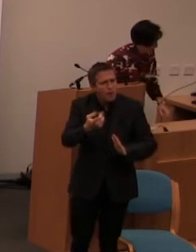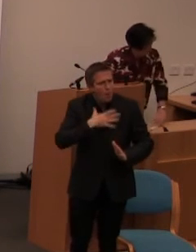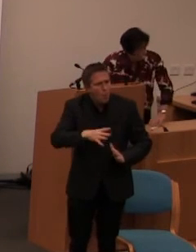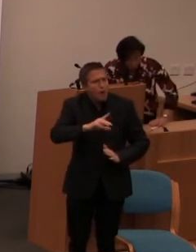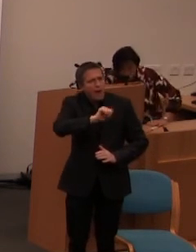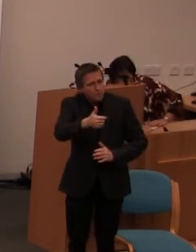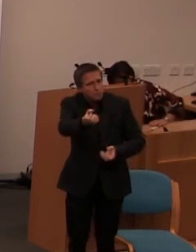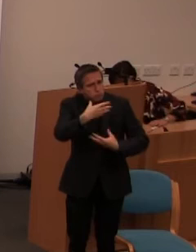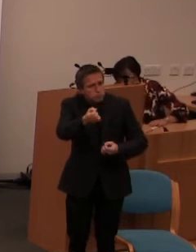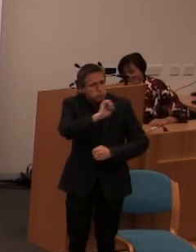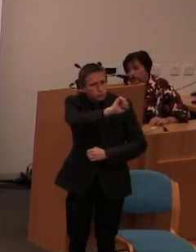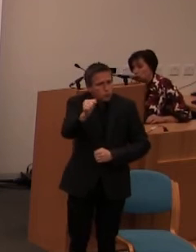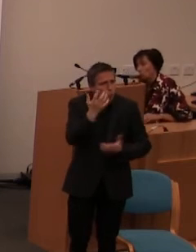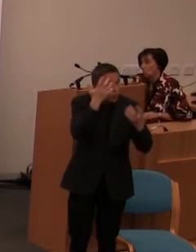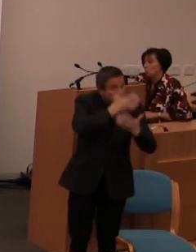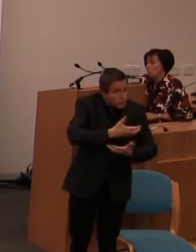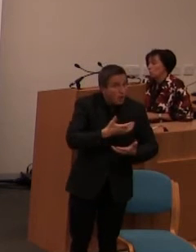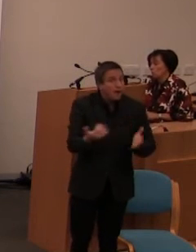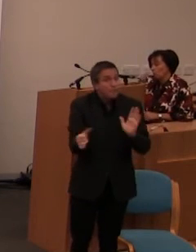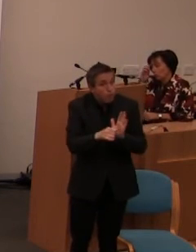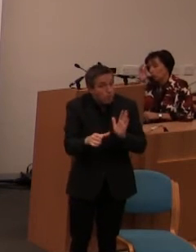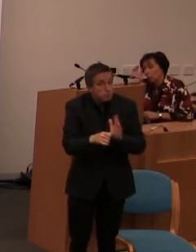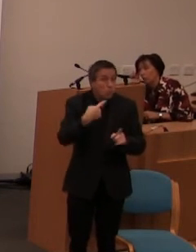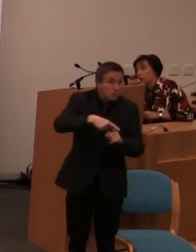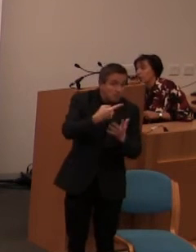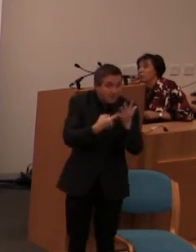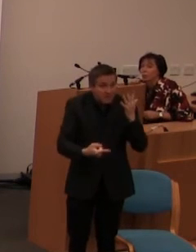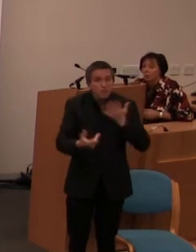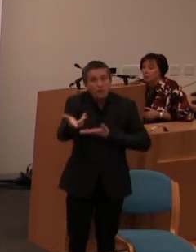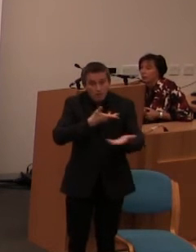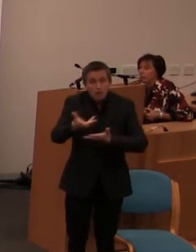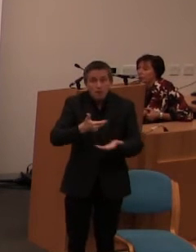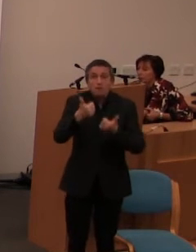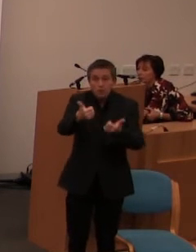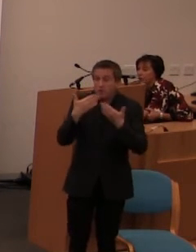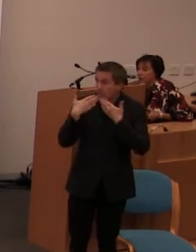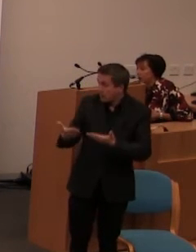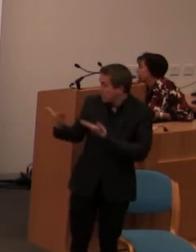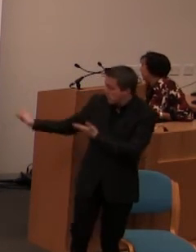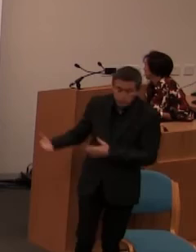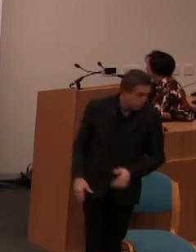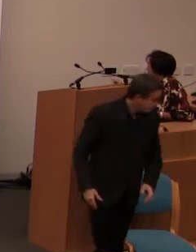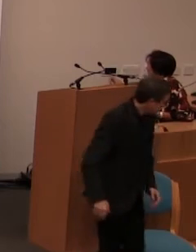of, that you'd like to highlight, and looking forward to a good, robust discussion as well. So thank you.